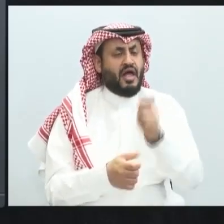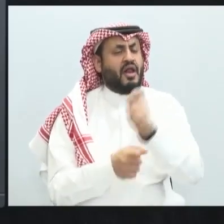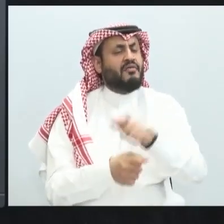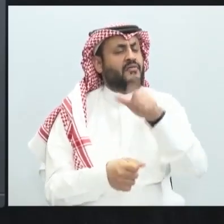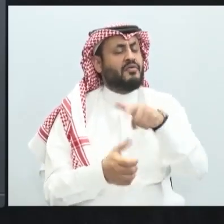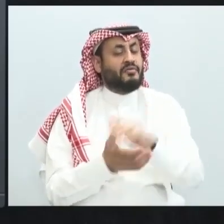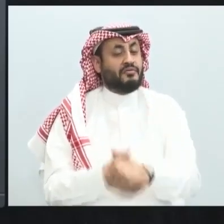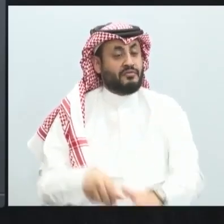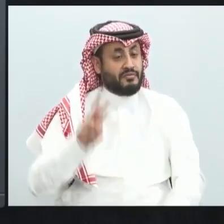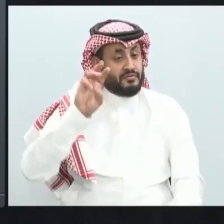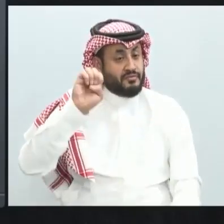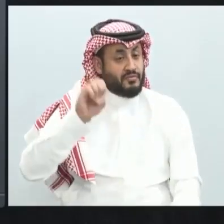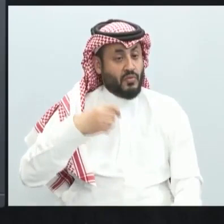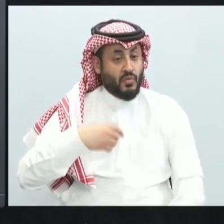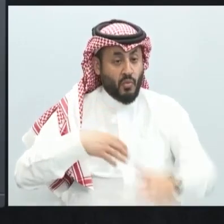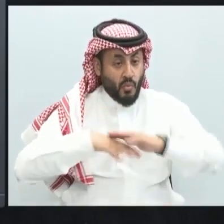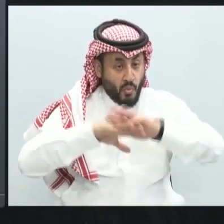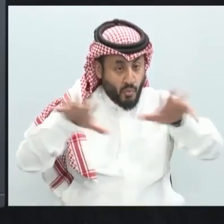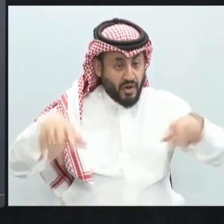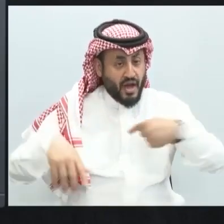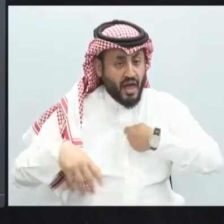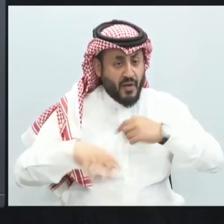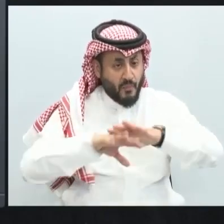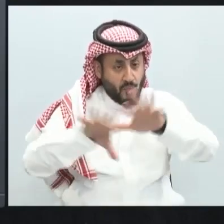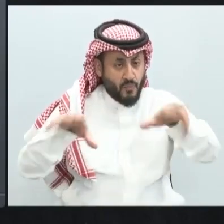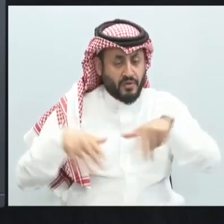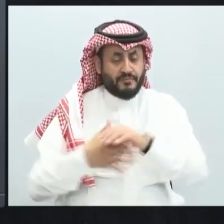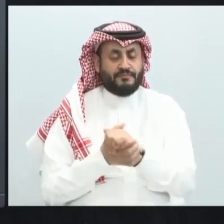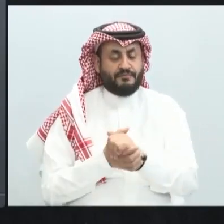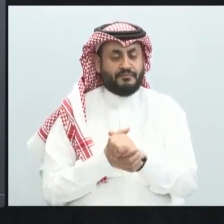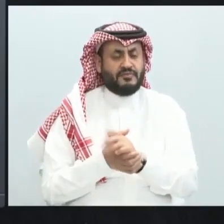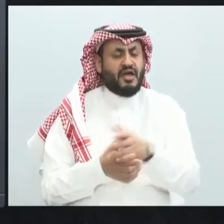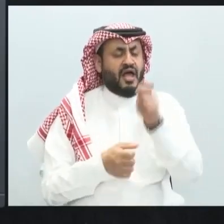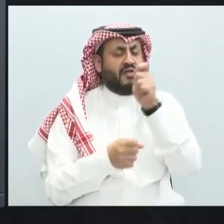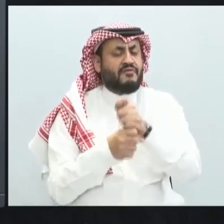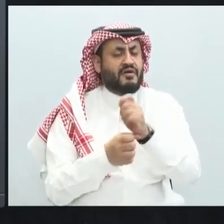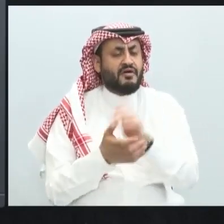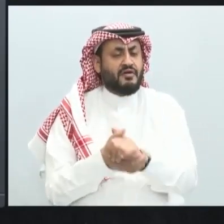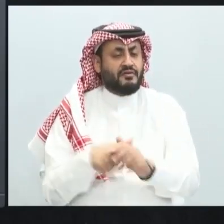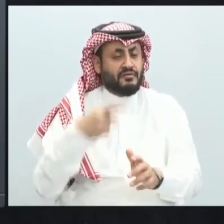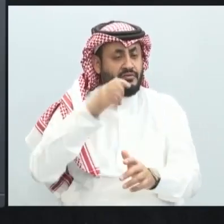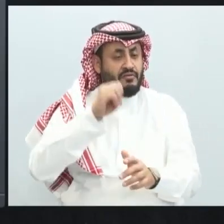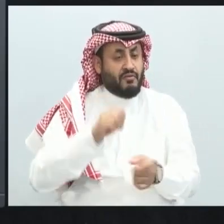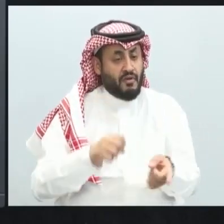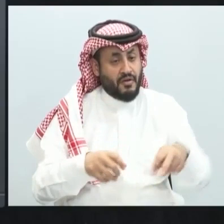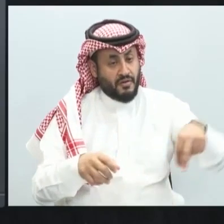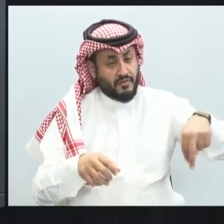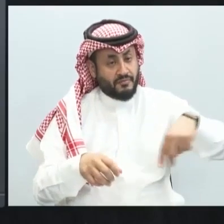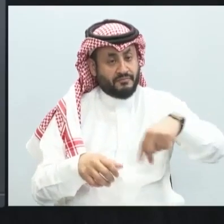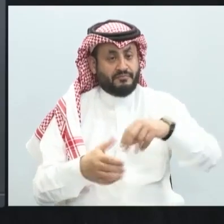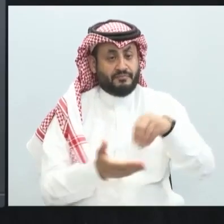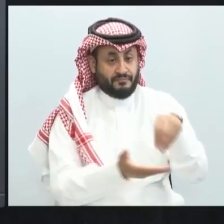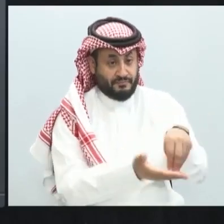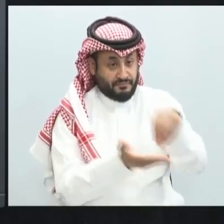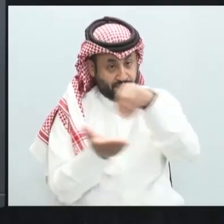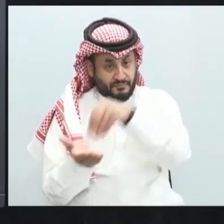We are going to go. So this example will show exactly the difference between